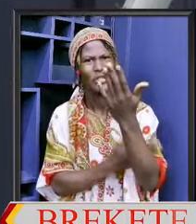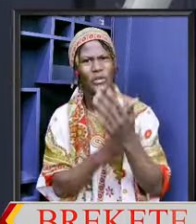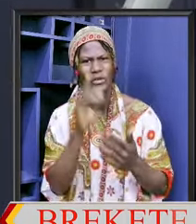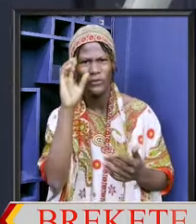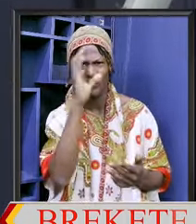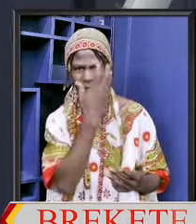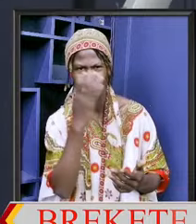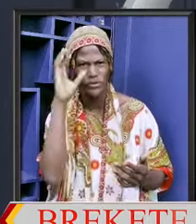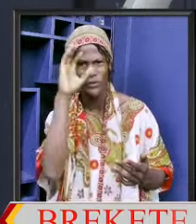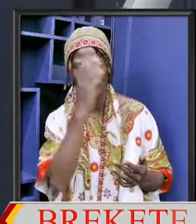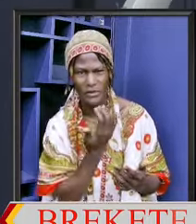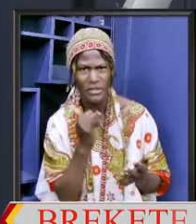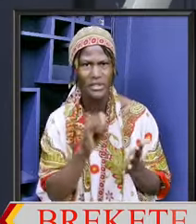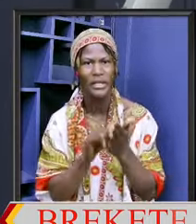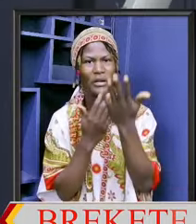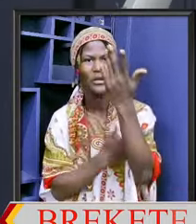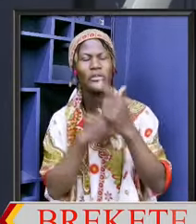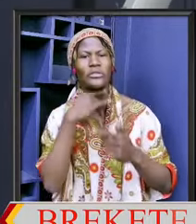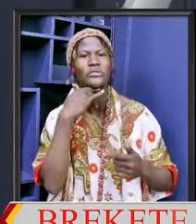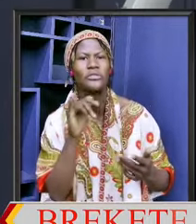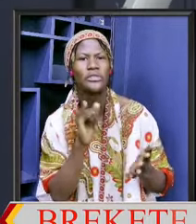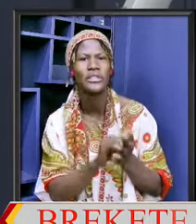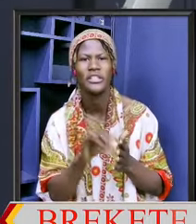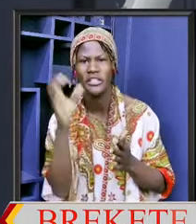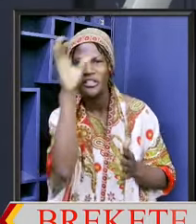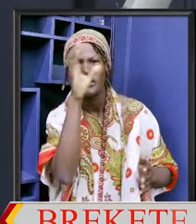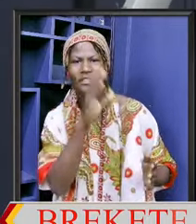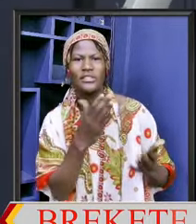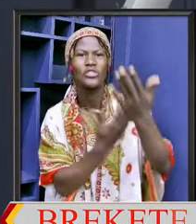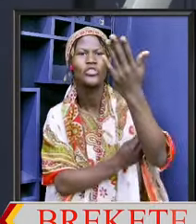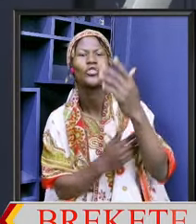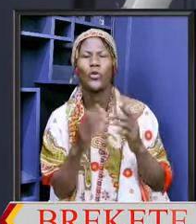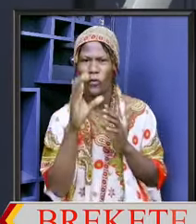understand. Nobody go. Say, in see God face to face.